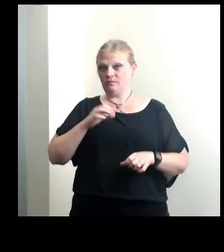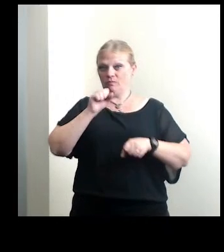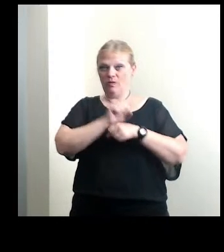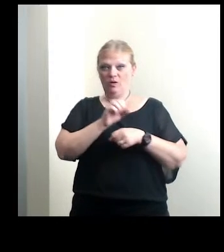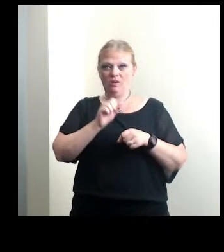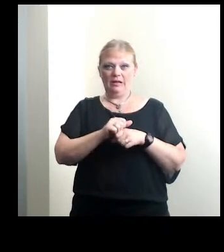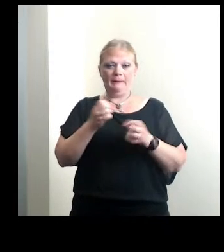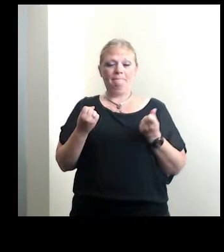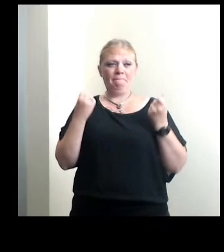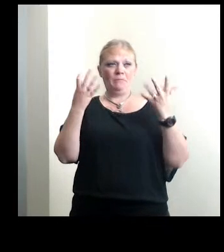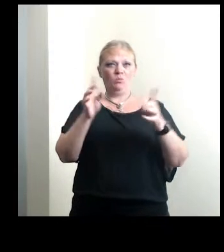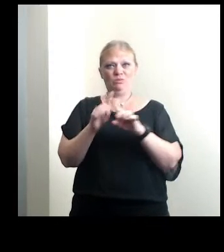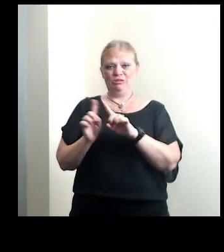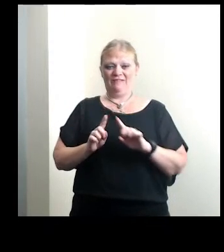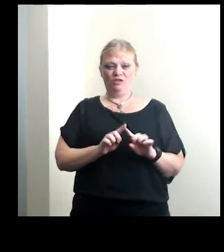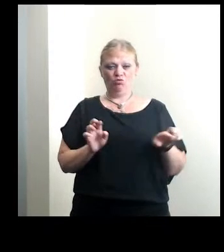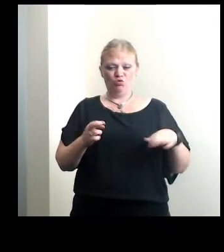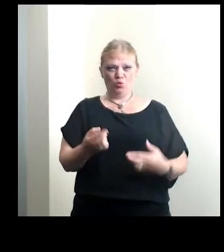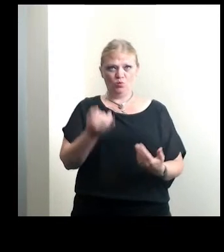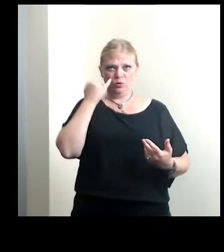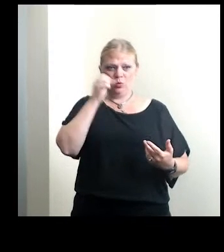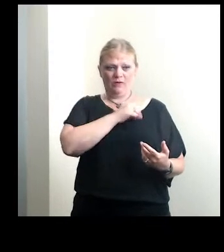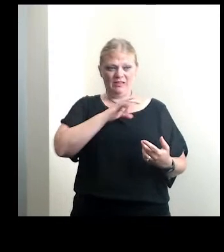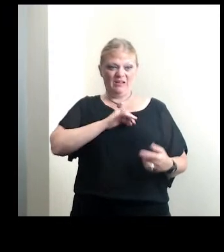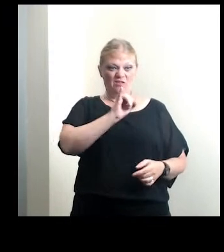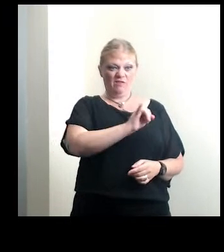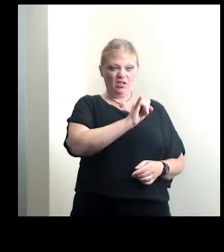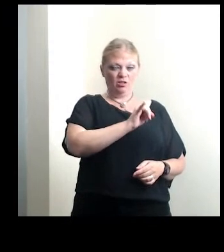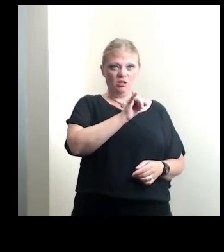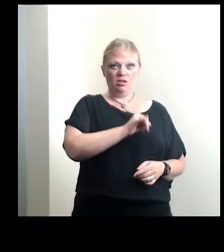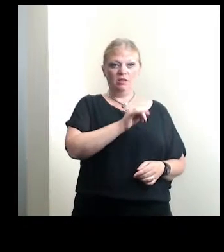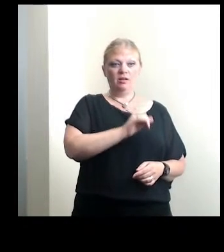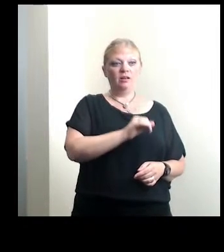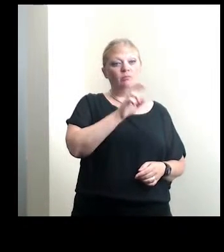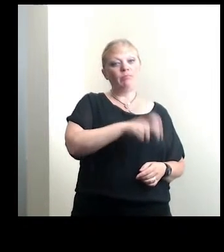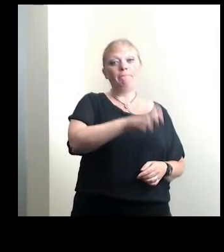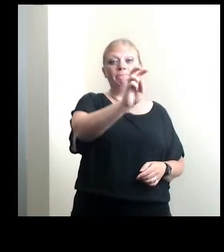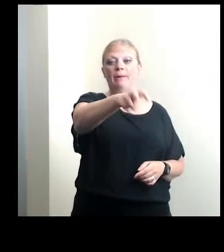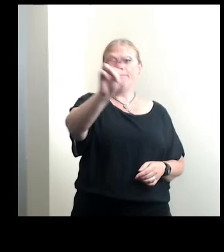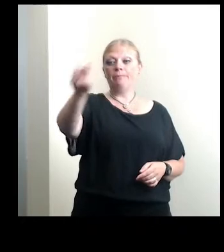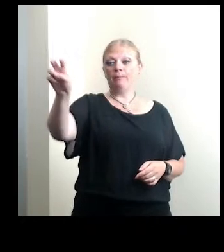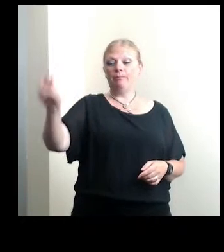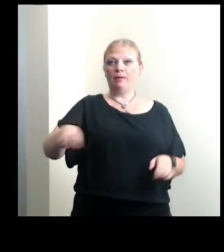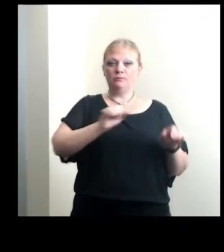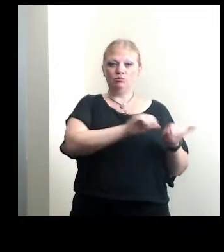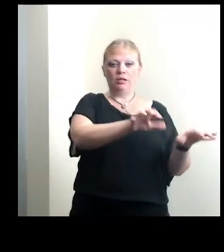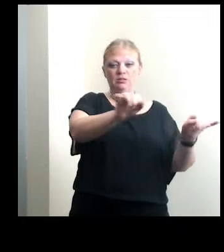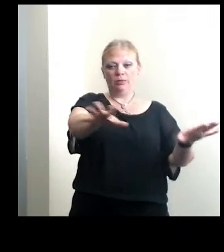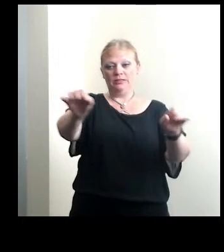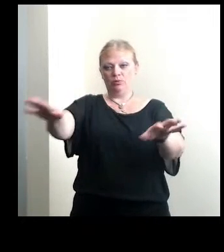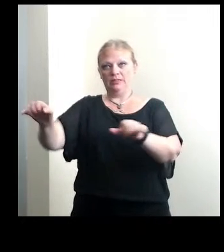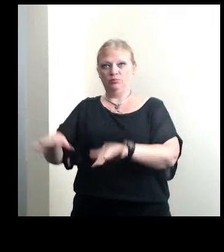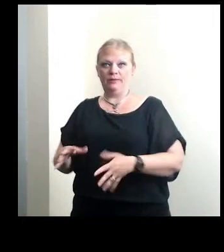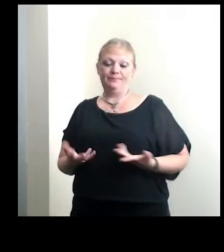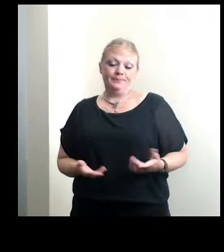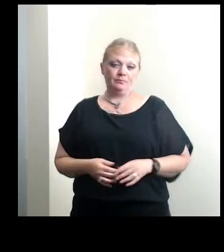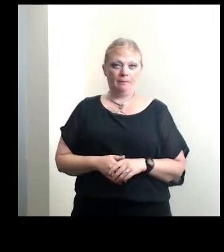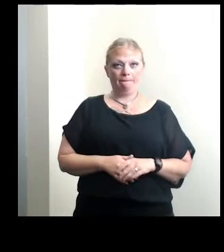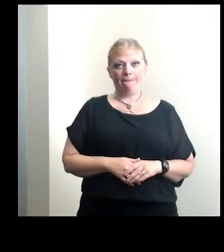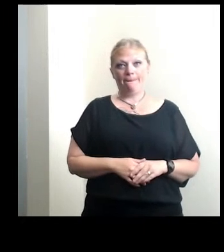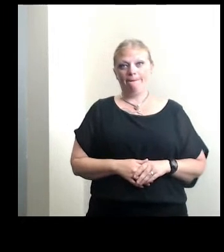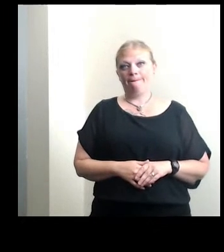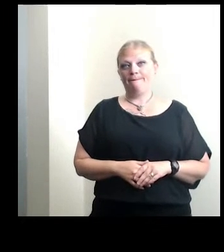multiple rooms, and so if a staff is infected and they're going from room to room, they're infecting other people.